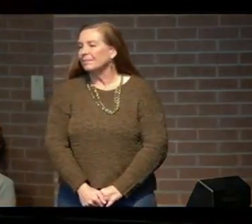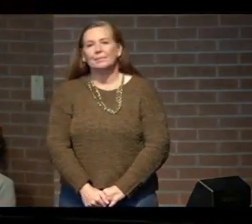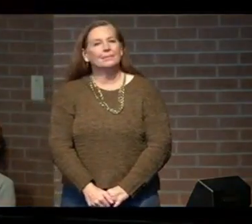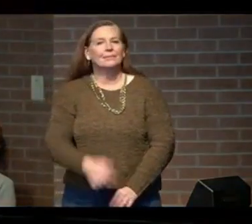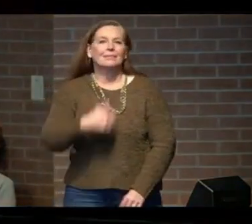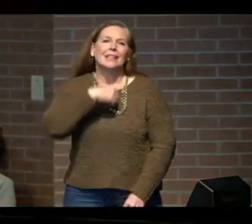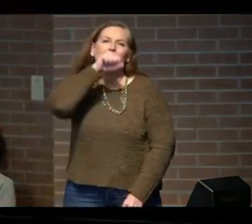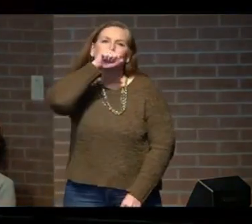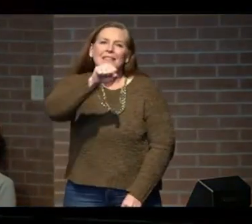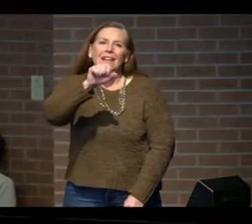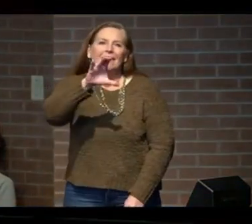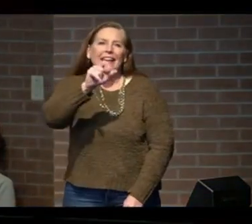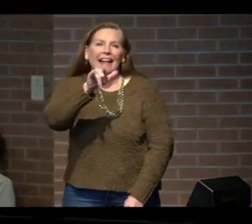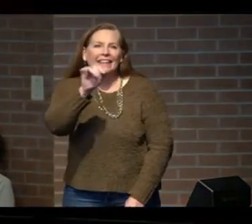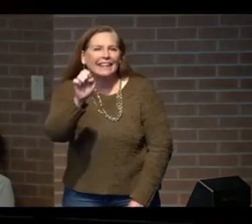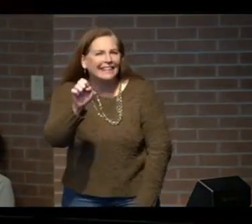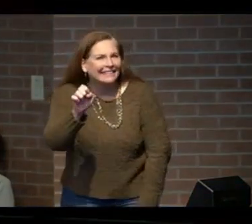I love Callie.